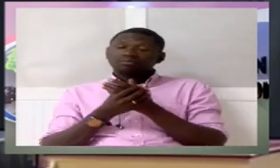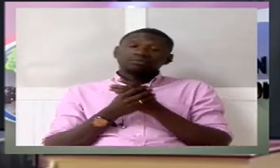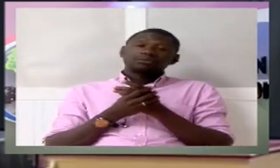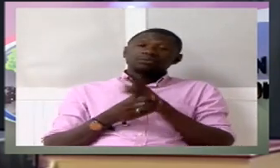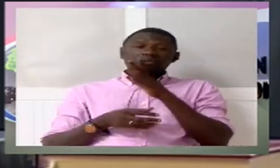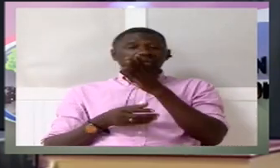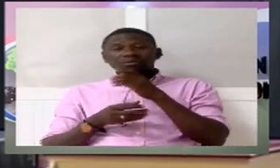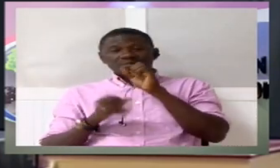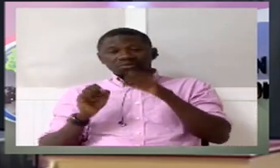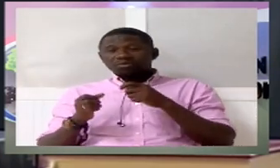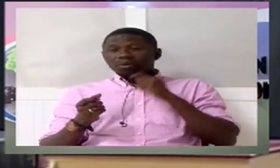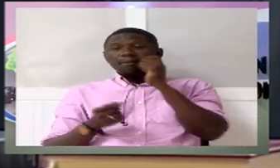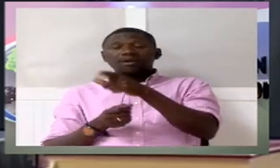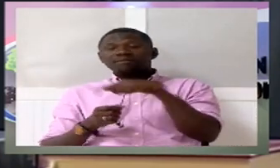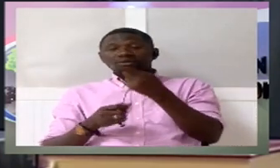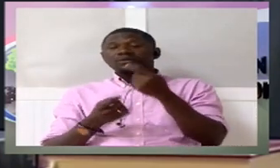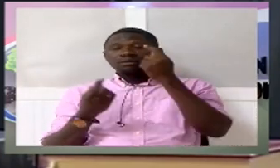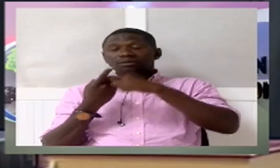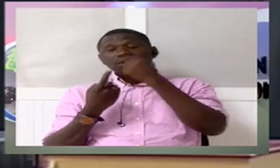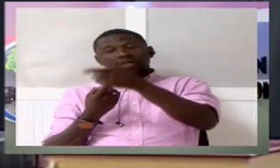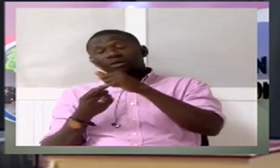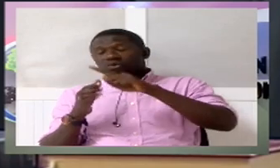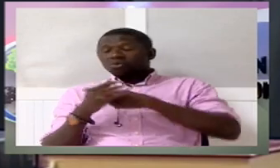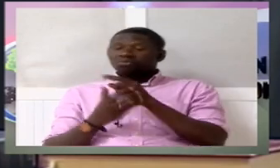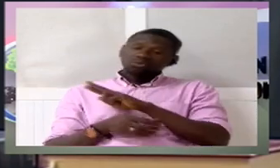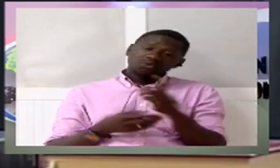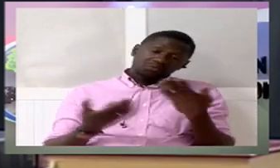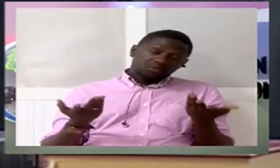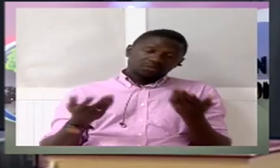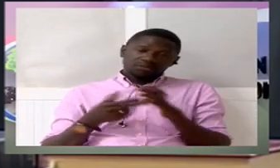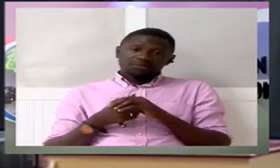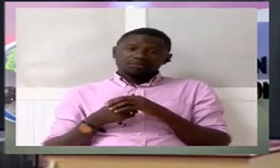we will be able to pay for the rent or not.